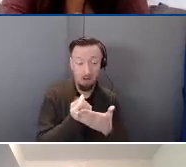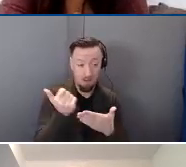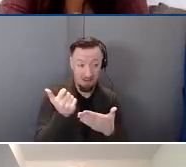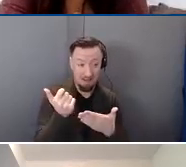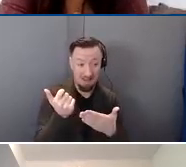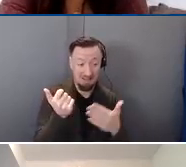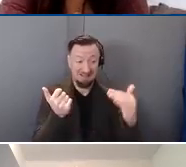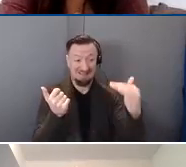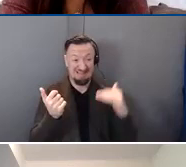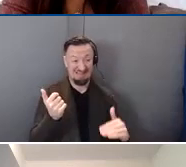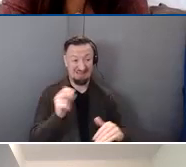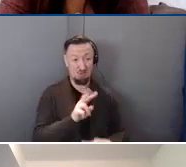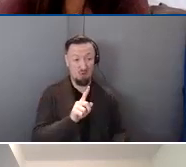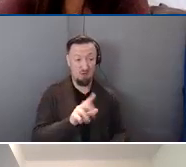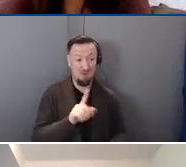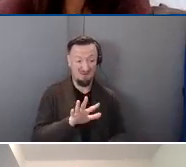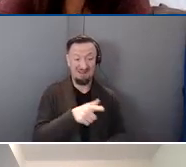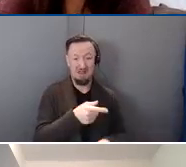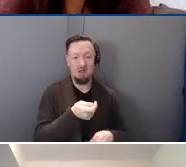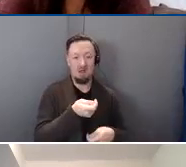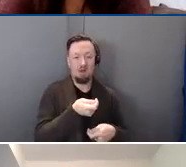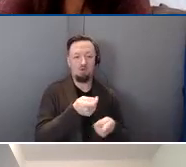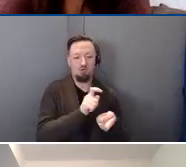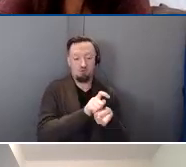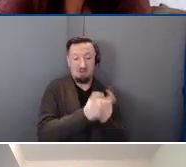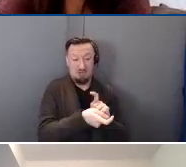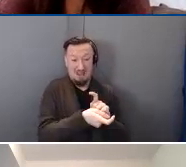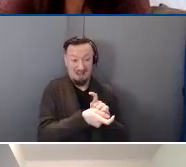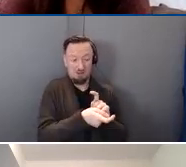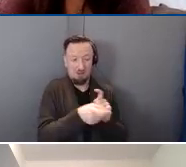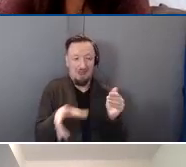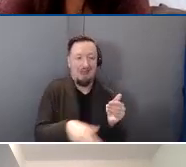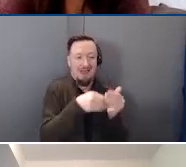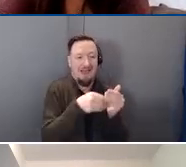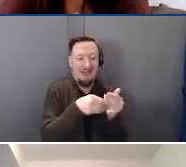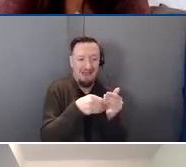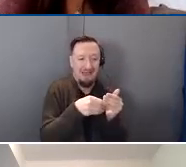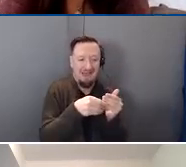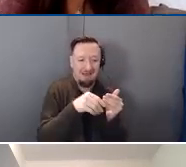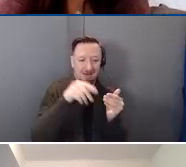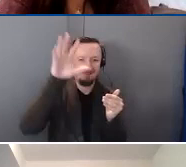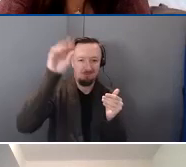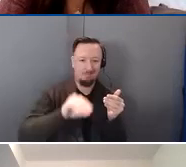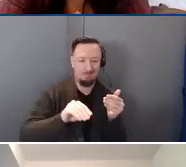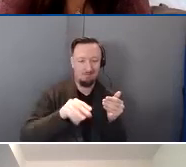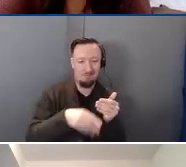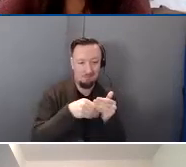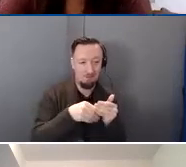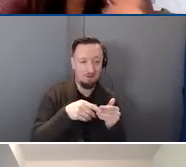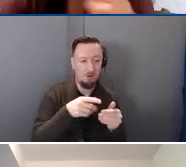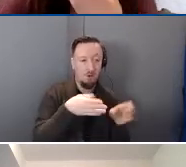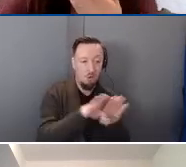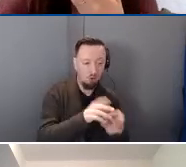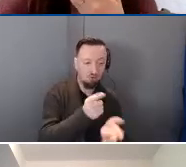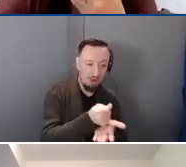was revised to include with manipulation without stabilization. So CPT is telling us if you